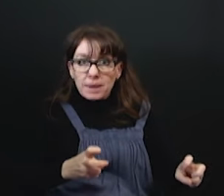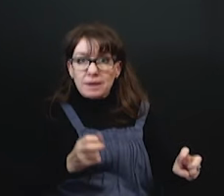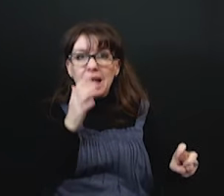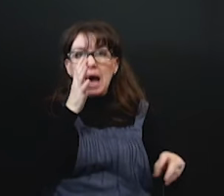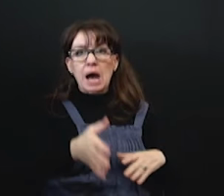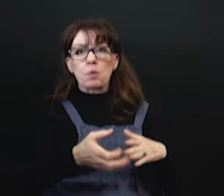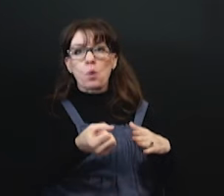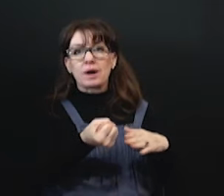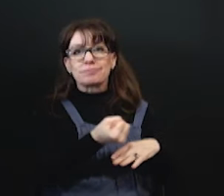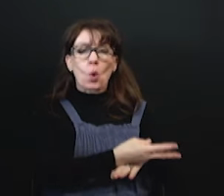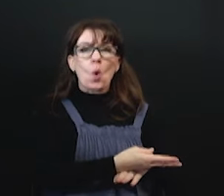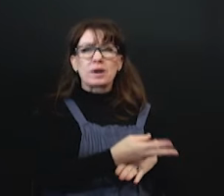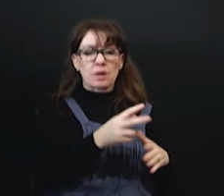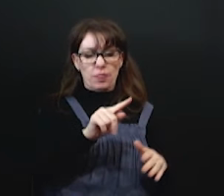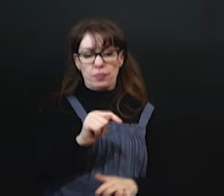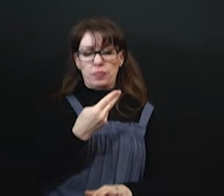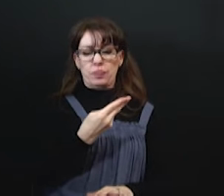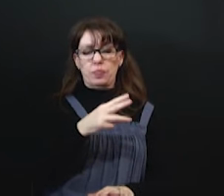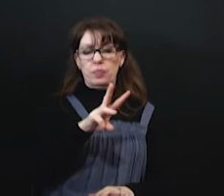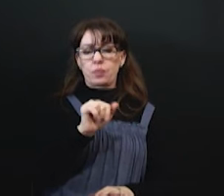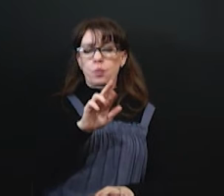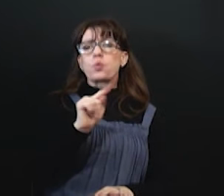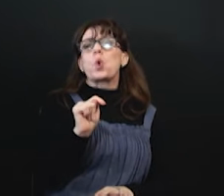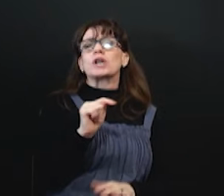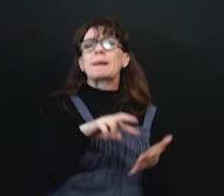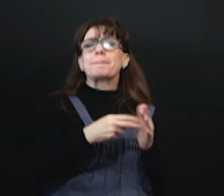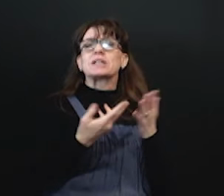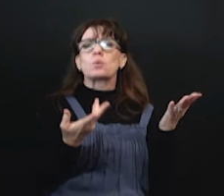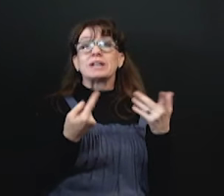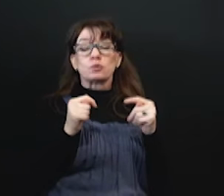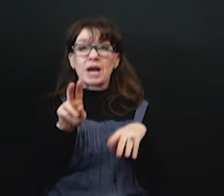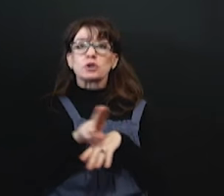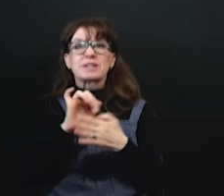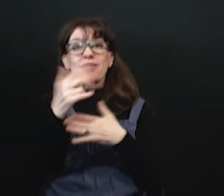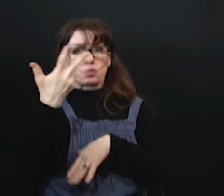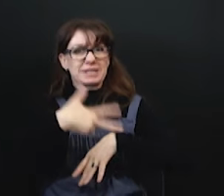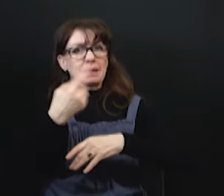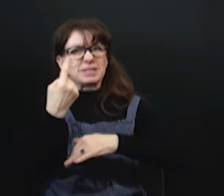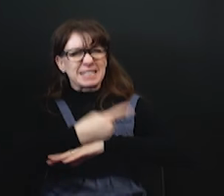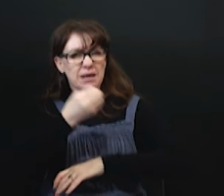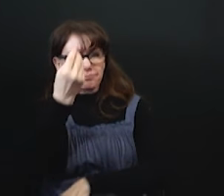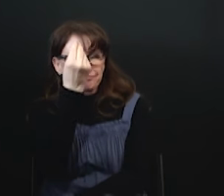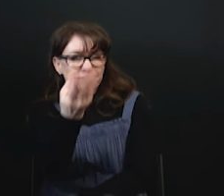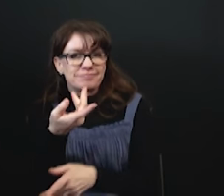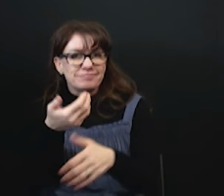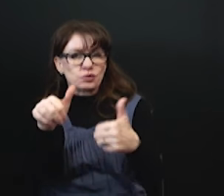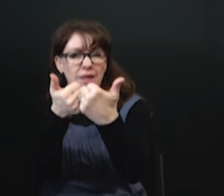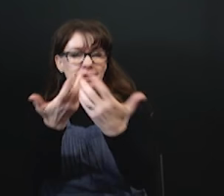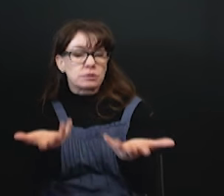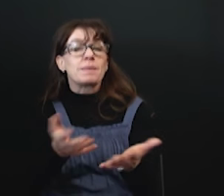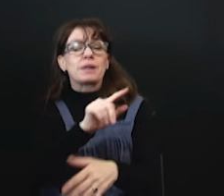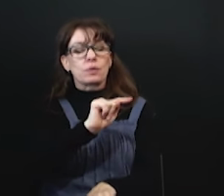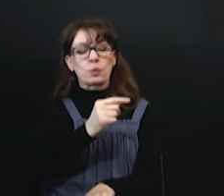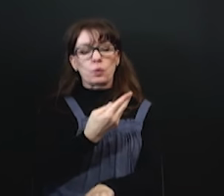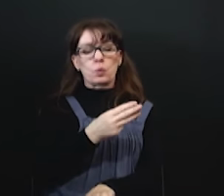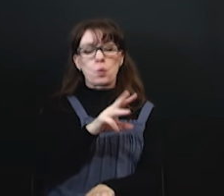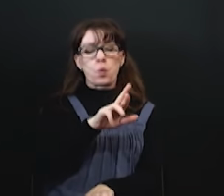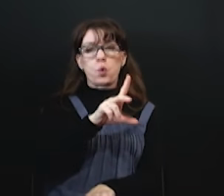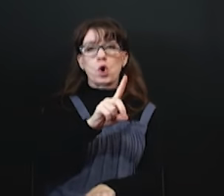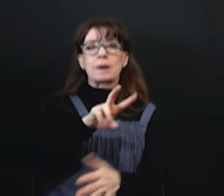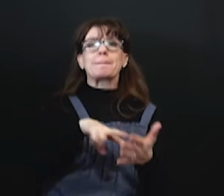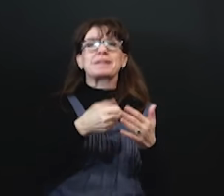thwart." What does it mean to thwart? That's an old English word. Try to use that three times today if you can. To thwart means I will do away